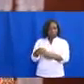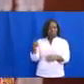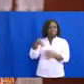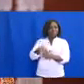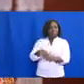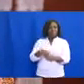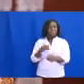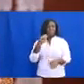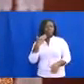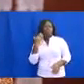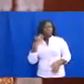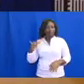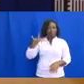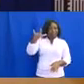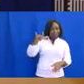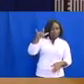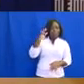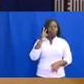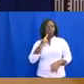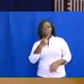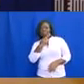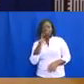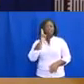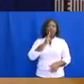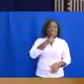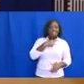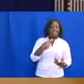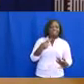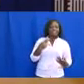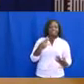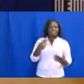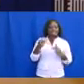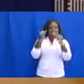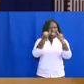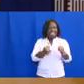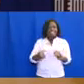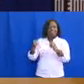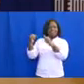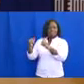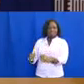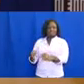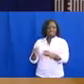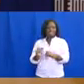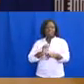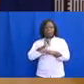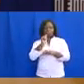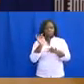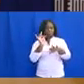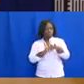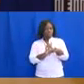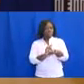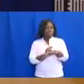domestic air transport, restaurants, hotels, individual and non-contact sports.